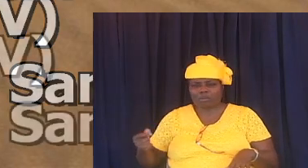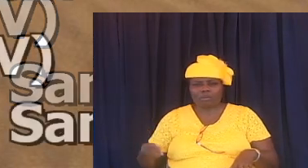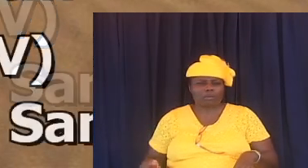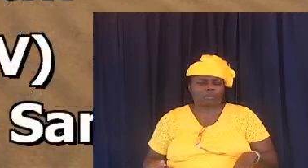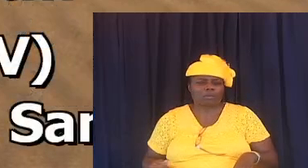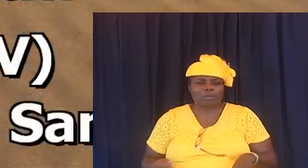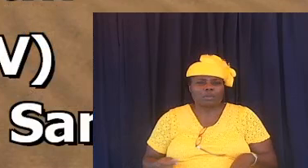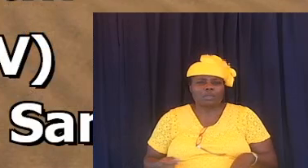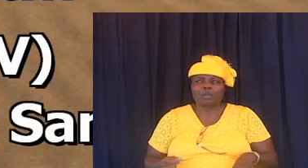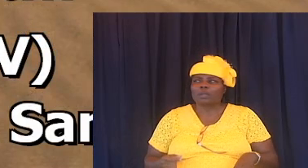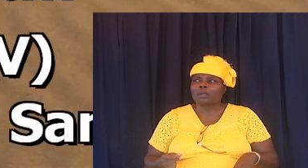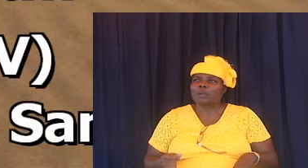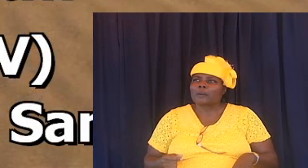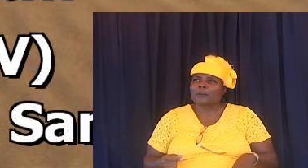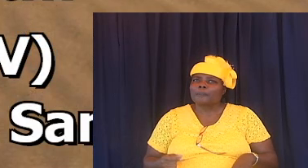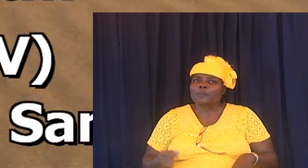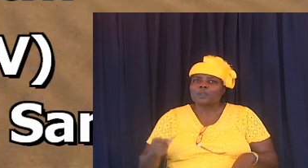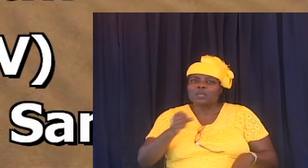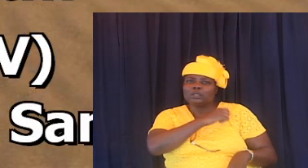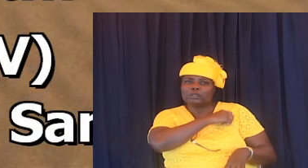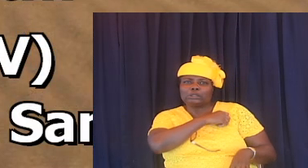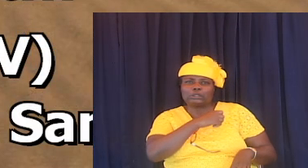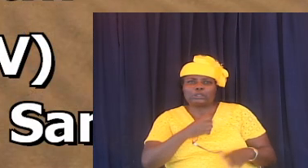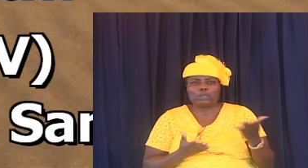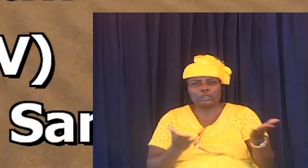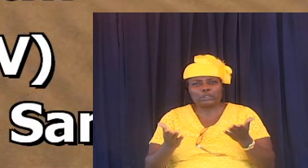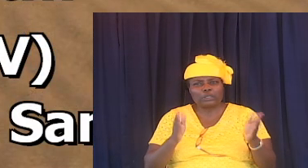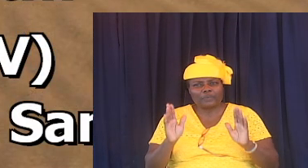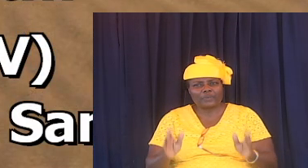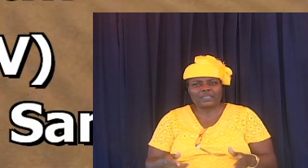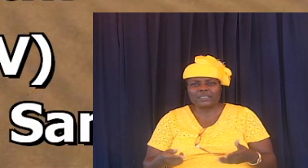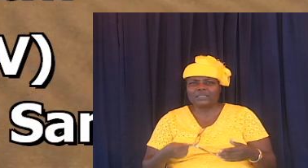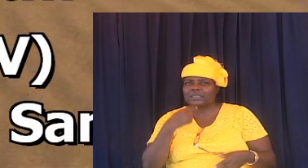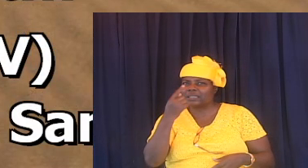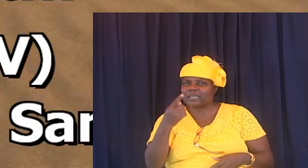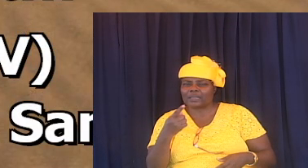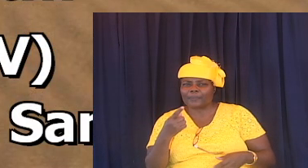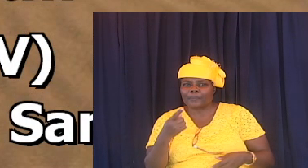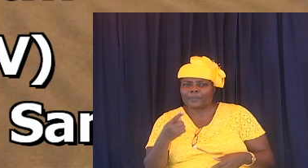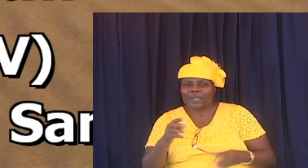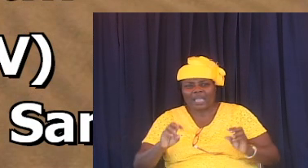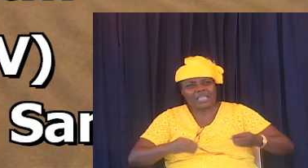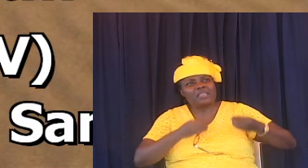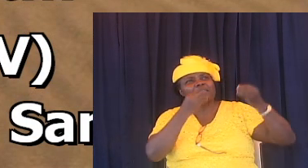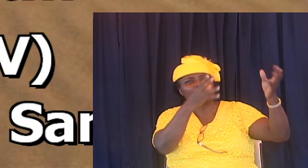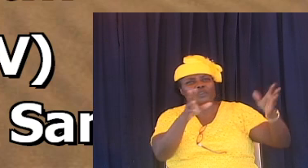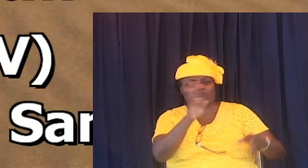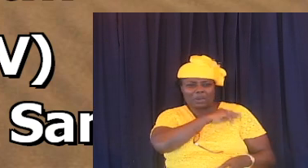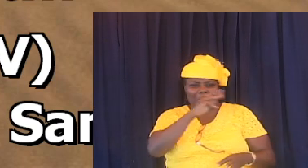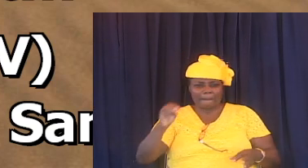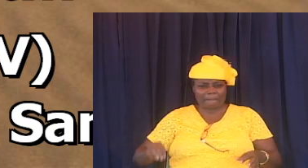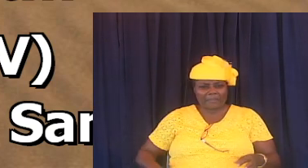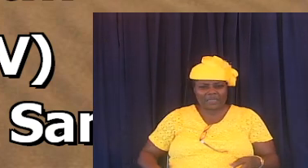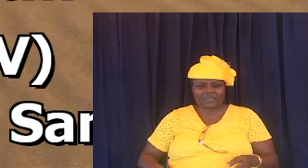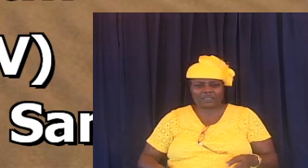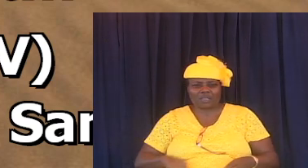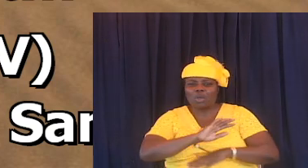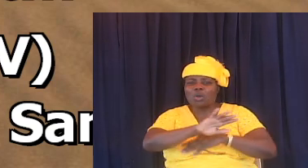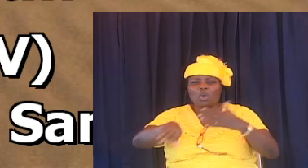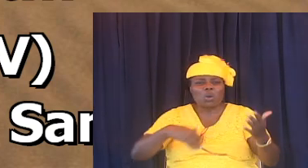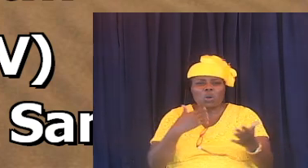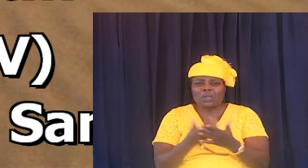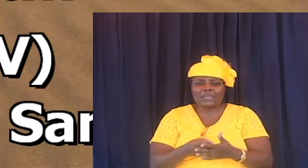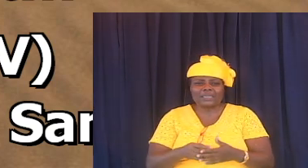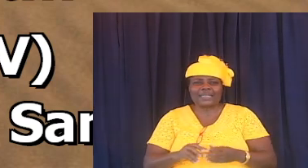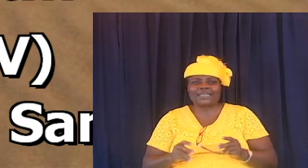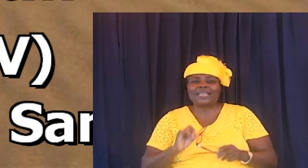Ziba, Saul's servant, and said unto him, "I have given unto thy master's son all that pertained to